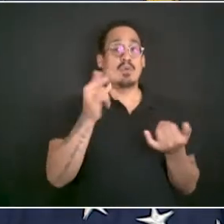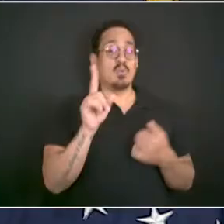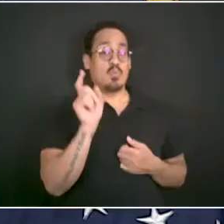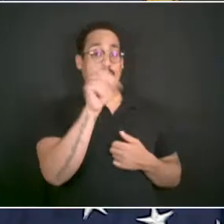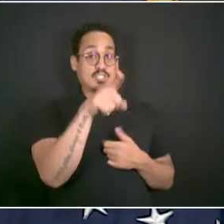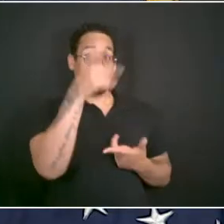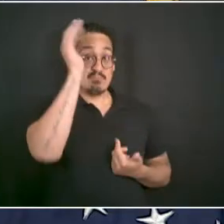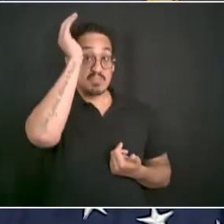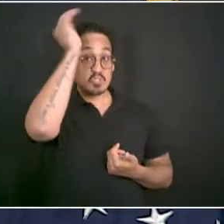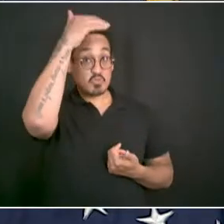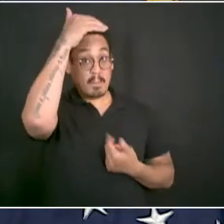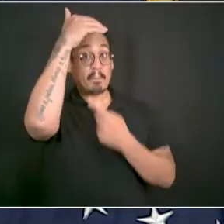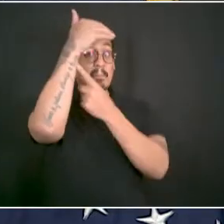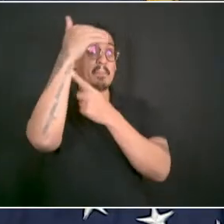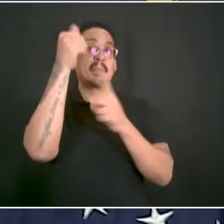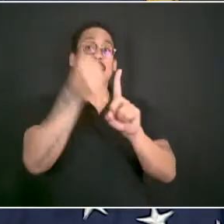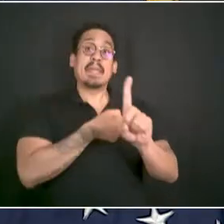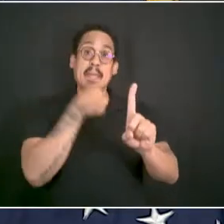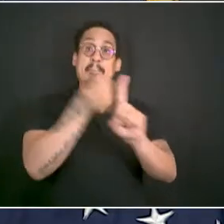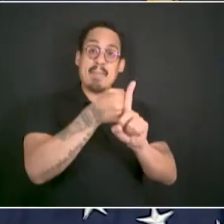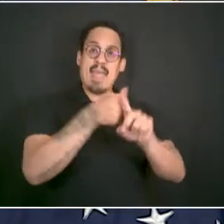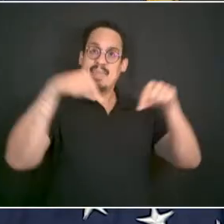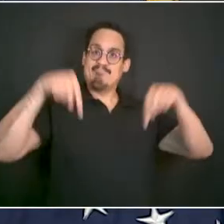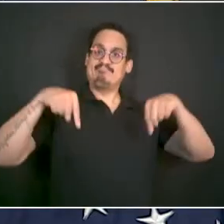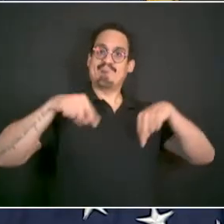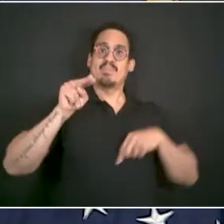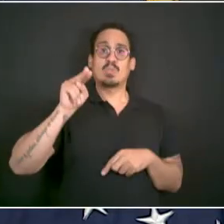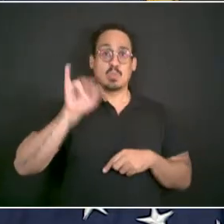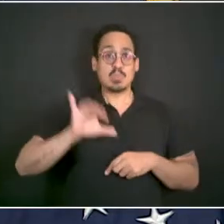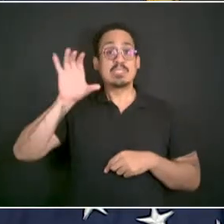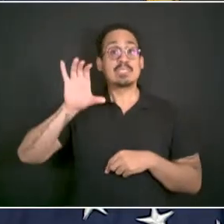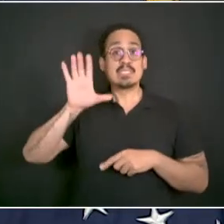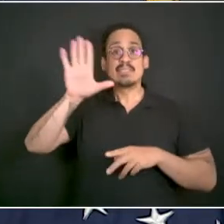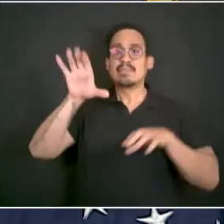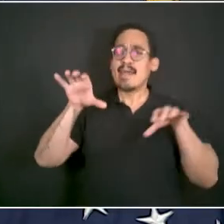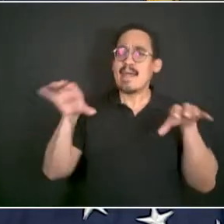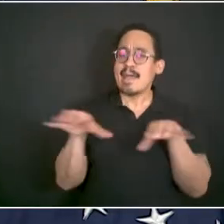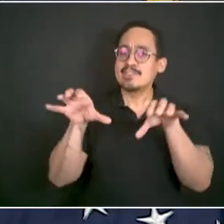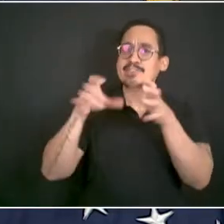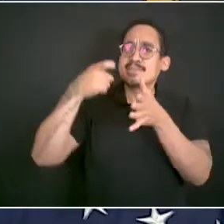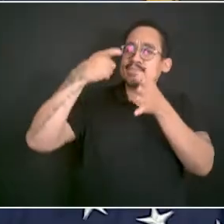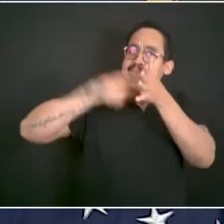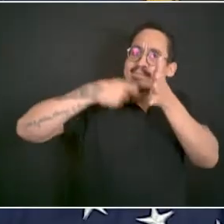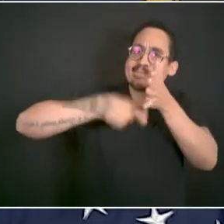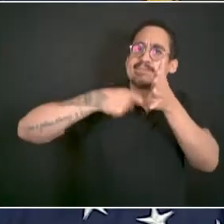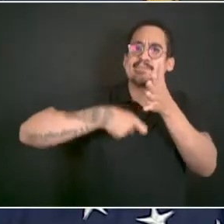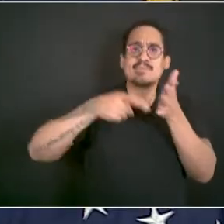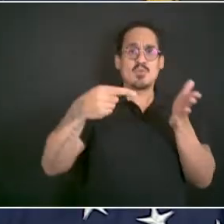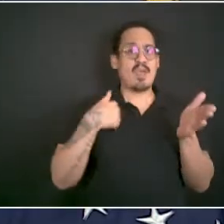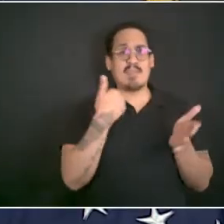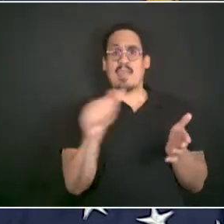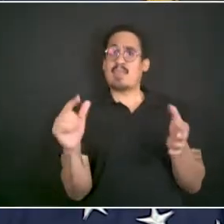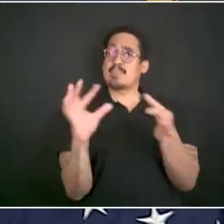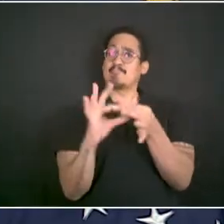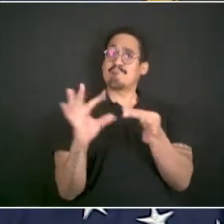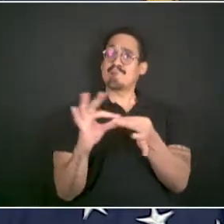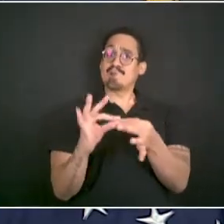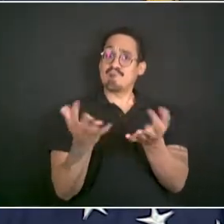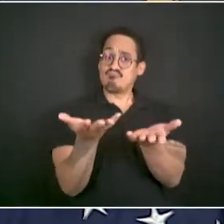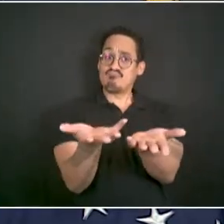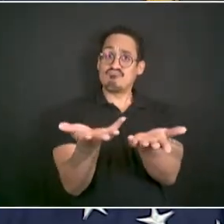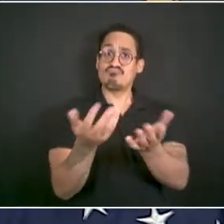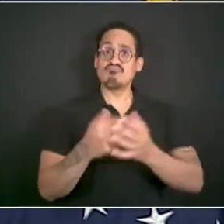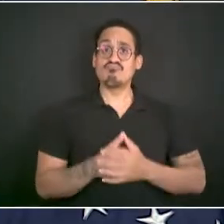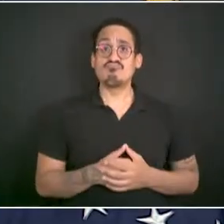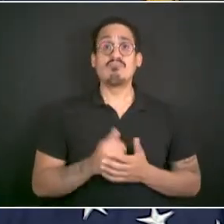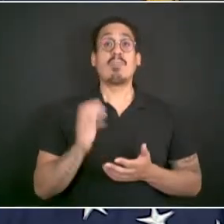all concerned about that? Is there anything you would like to say about that? My congressional delegation, they must fight on behalf